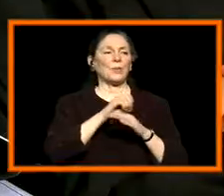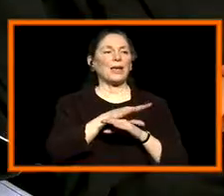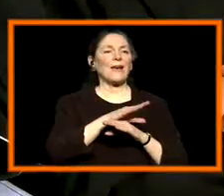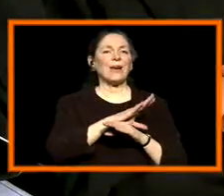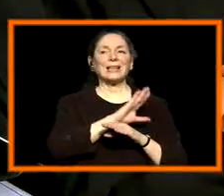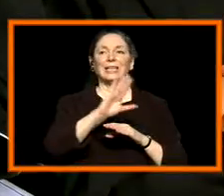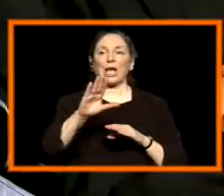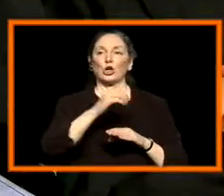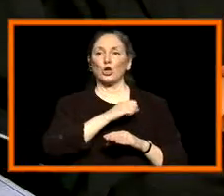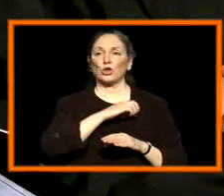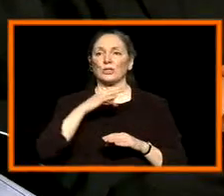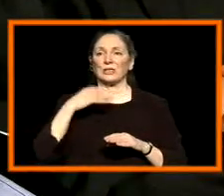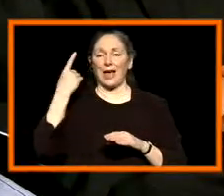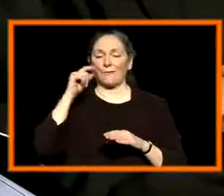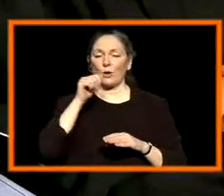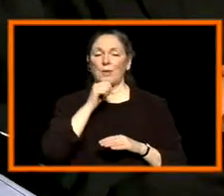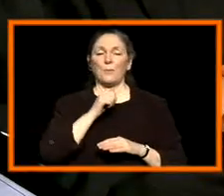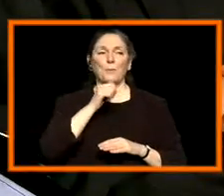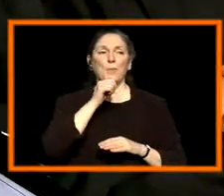and her staff